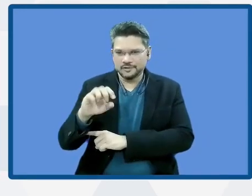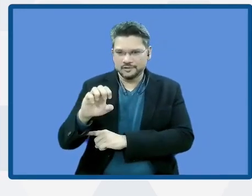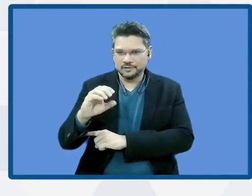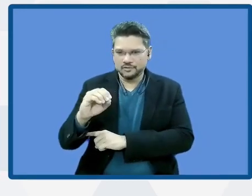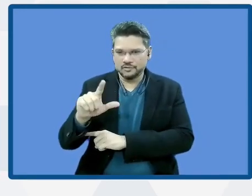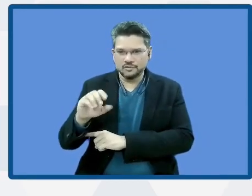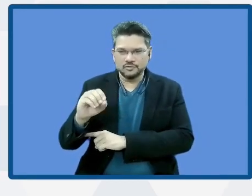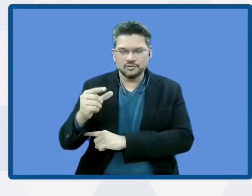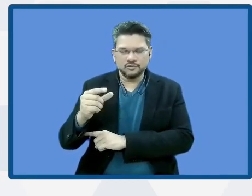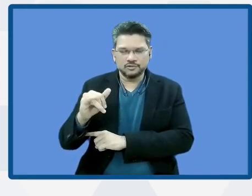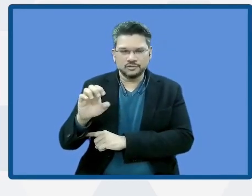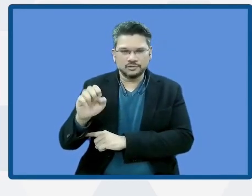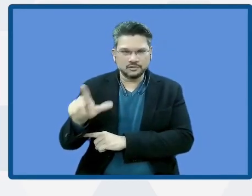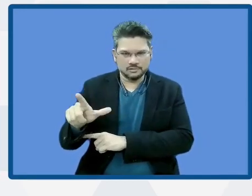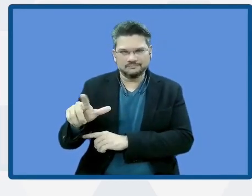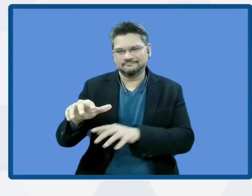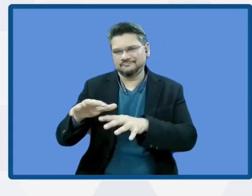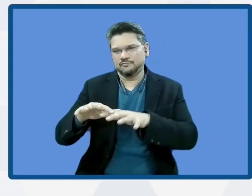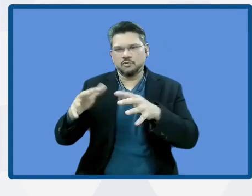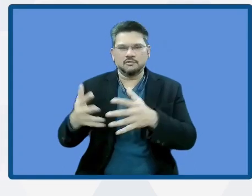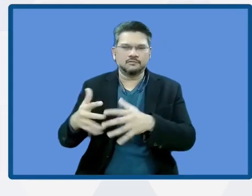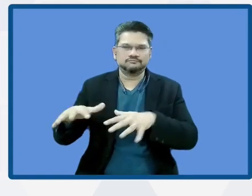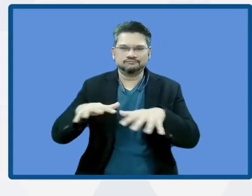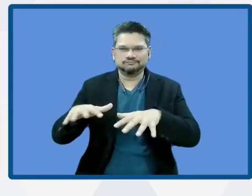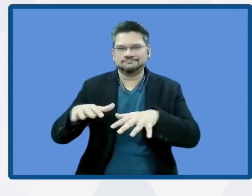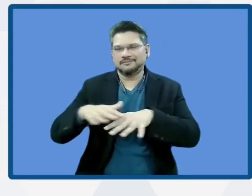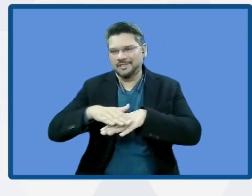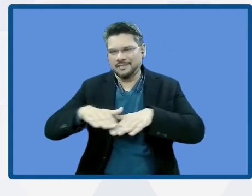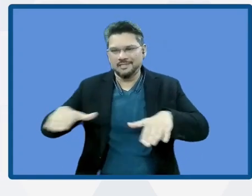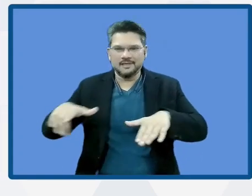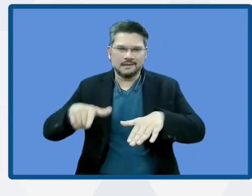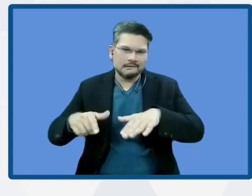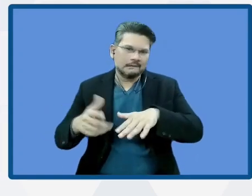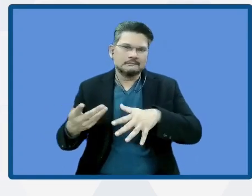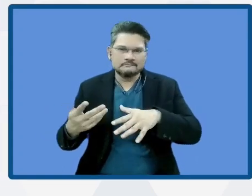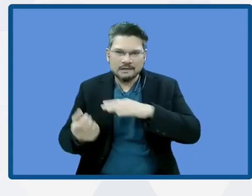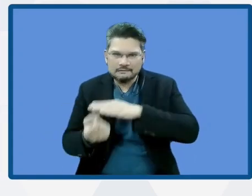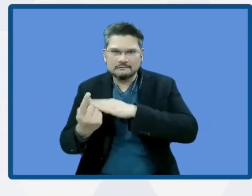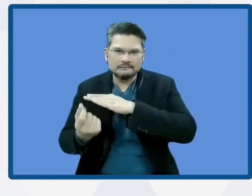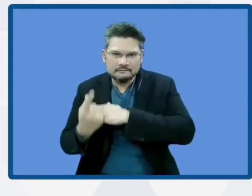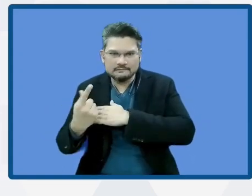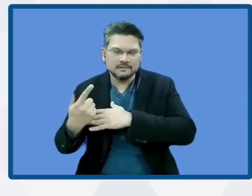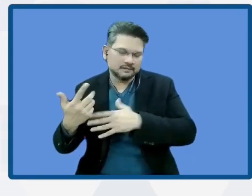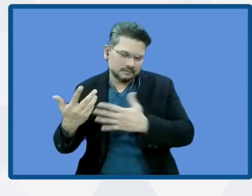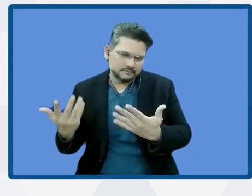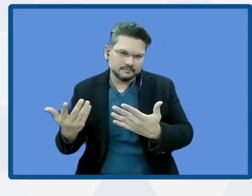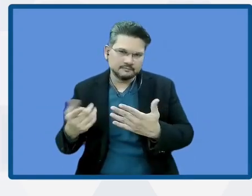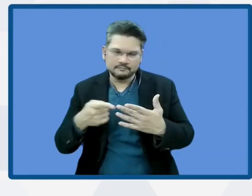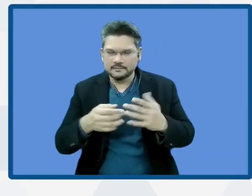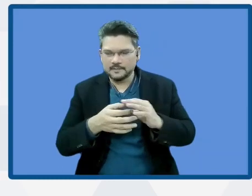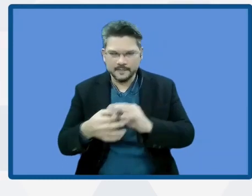I would like to share with you an experience that with regards to an event that took place in El